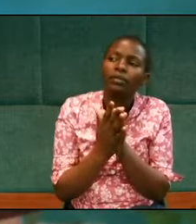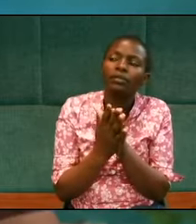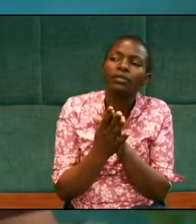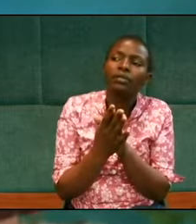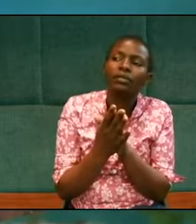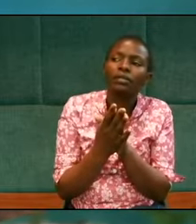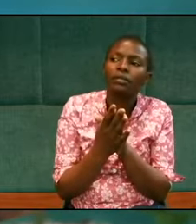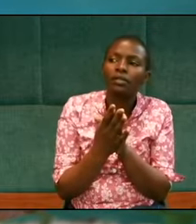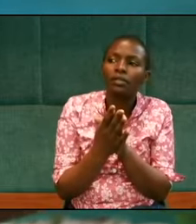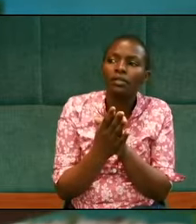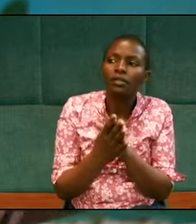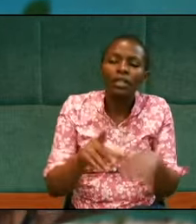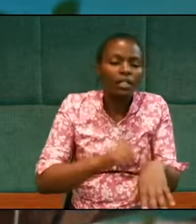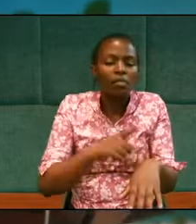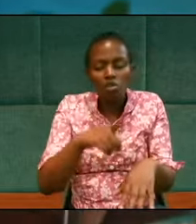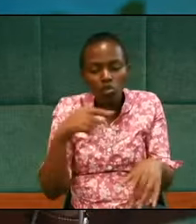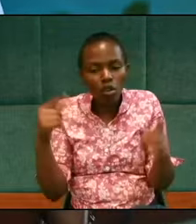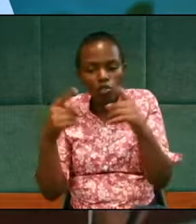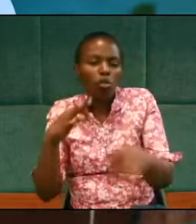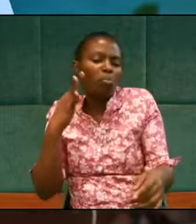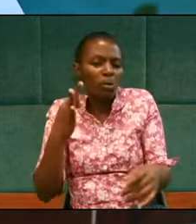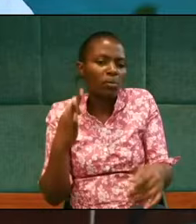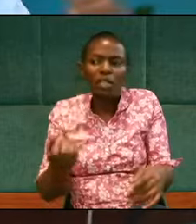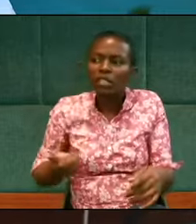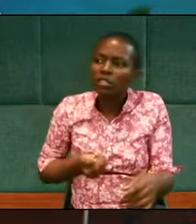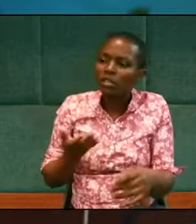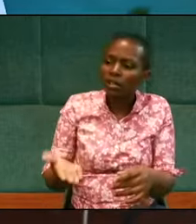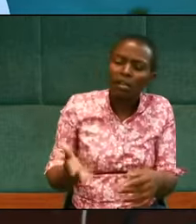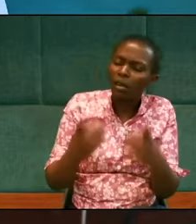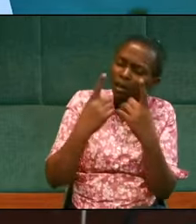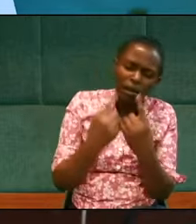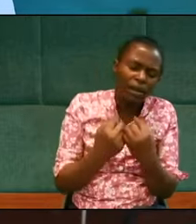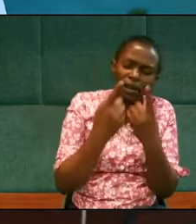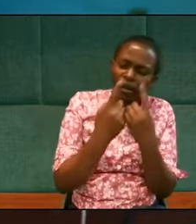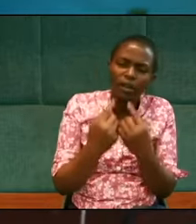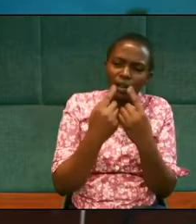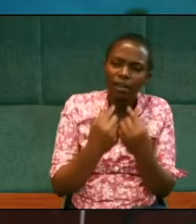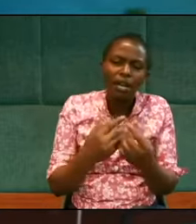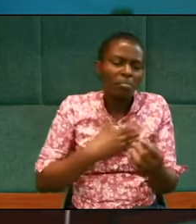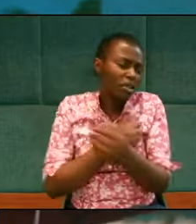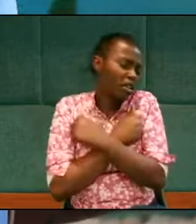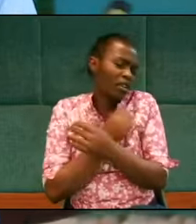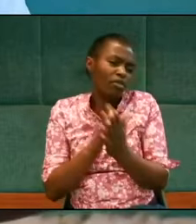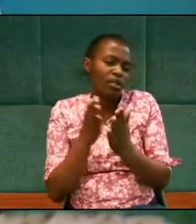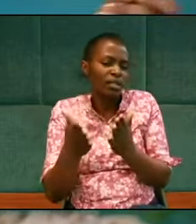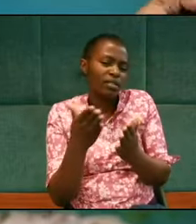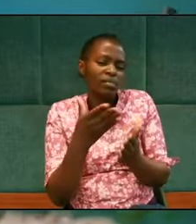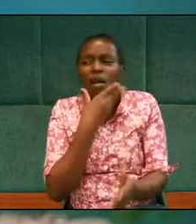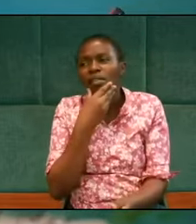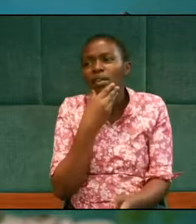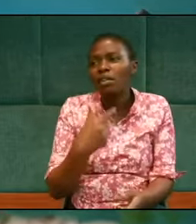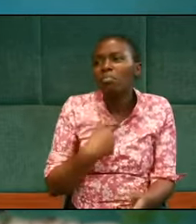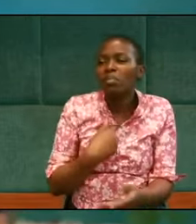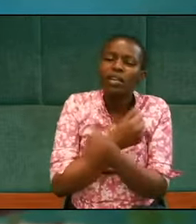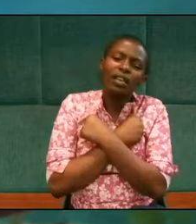crying too much. Even when I'm going to preach all night, she'll be in the house. Then she's crying. I'm in love with this Ghanaian guy. I would die